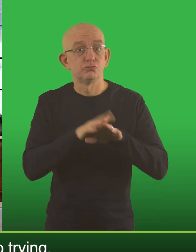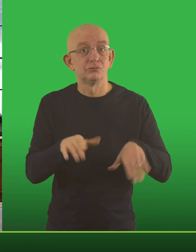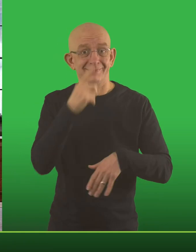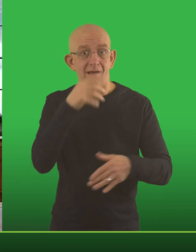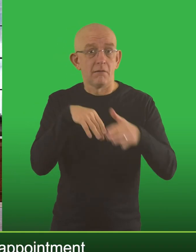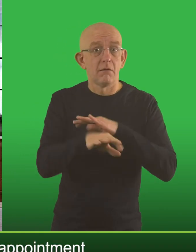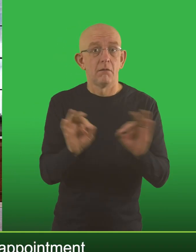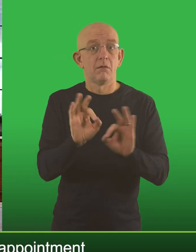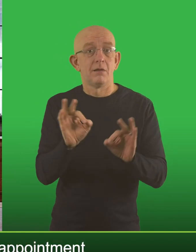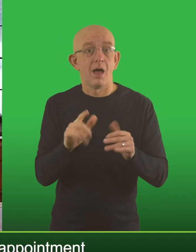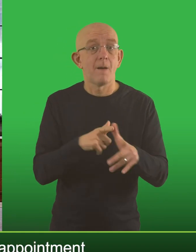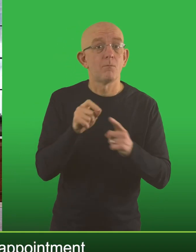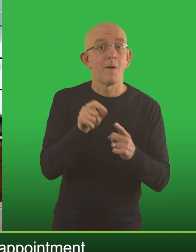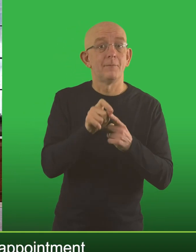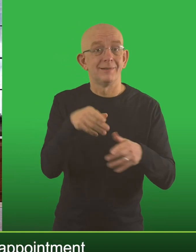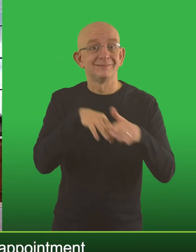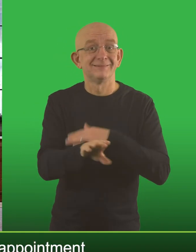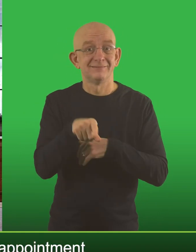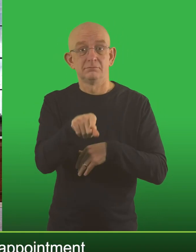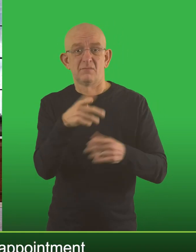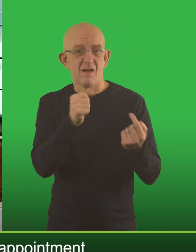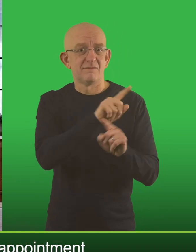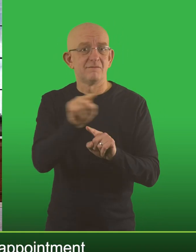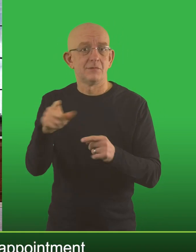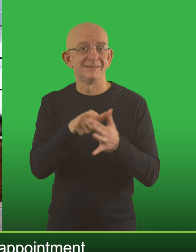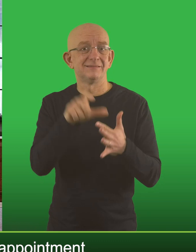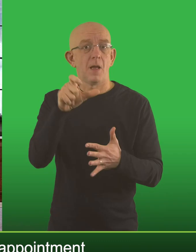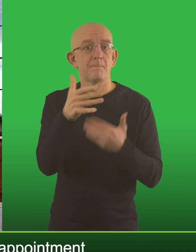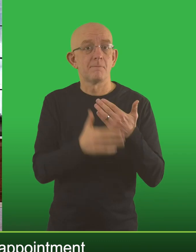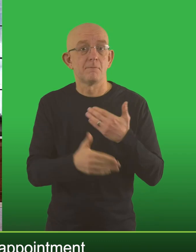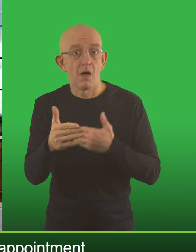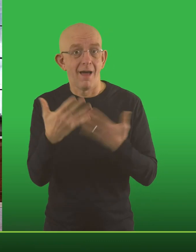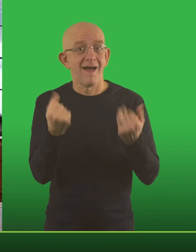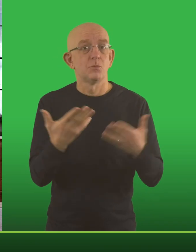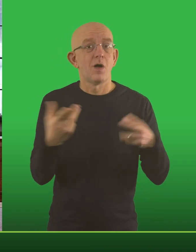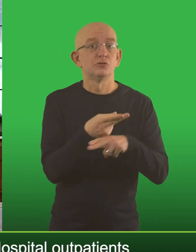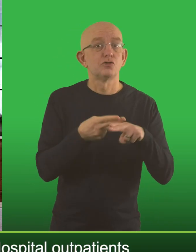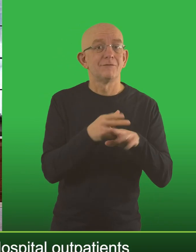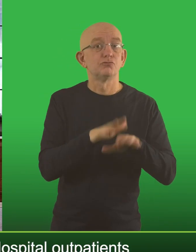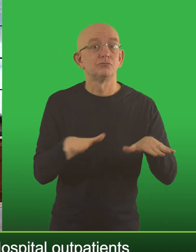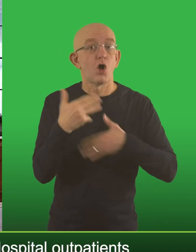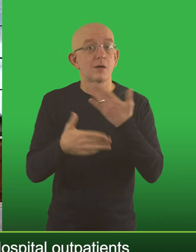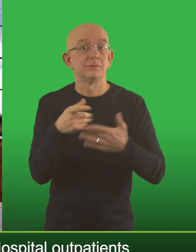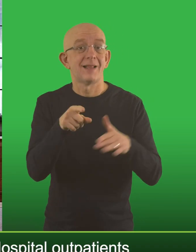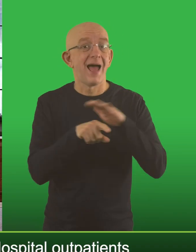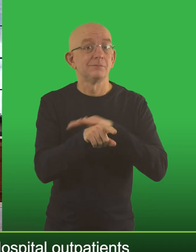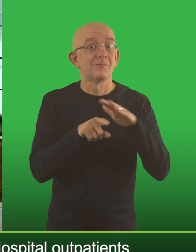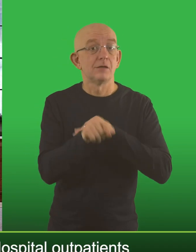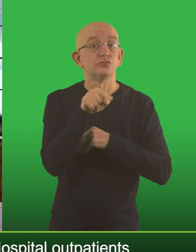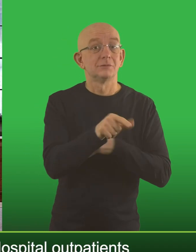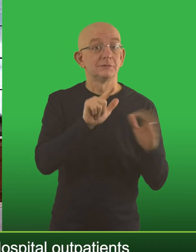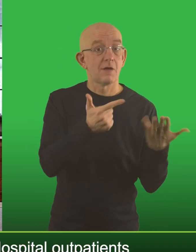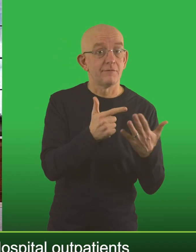trying. Children can pop along without an appointment to one of the drop-in clinics this December. They're being run at Sheffield